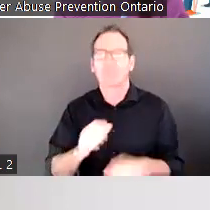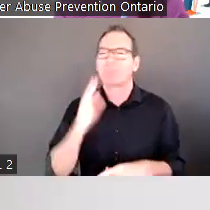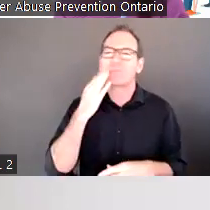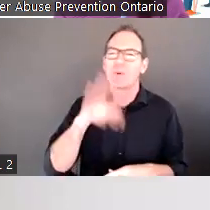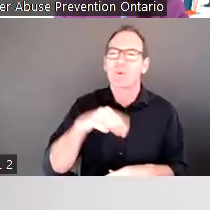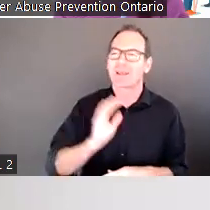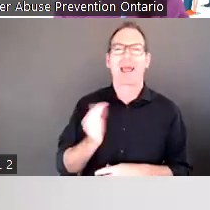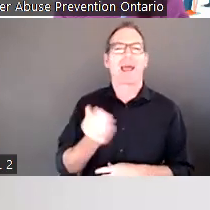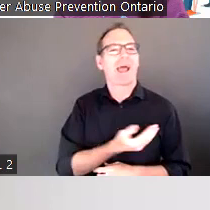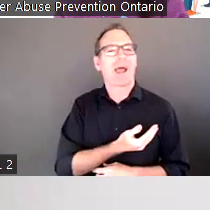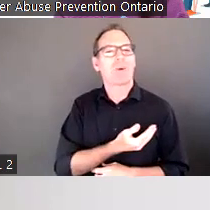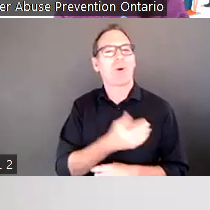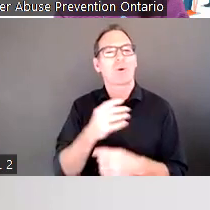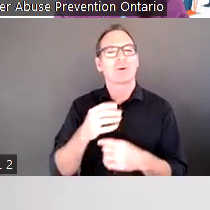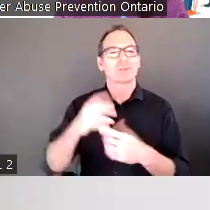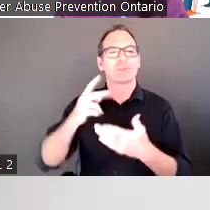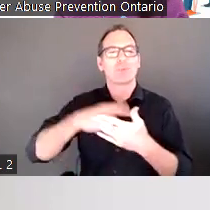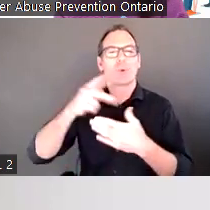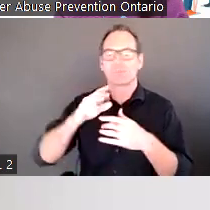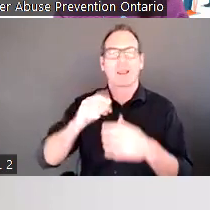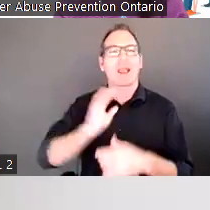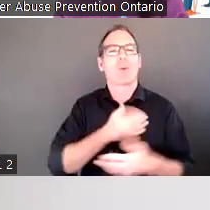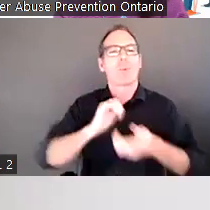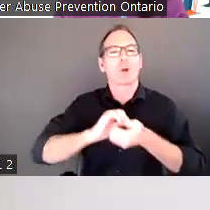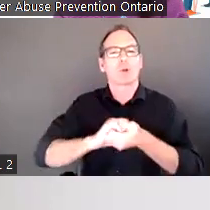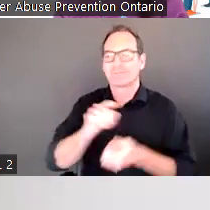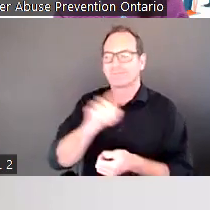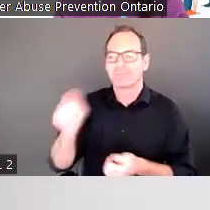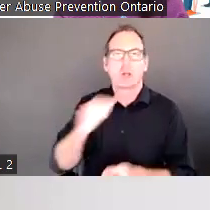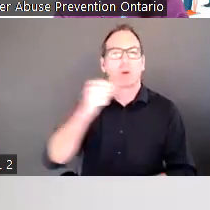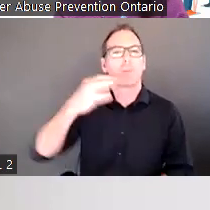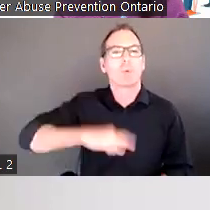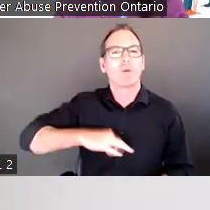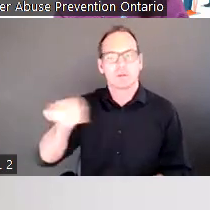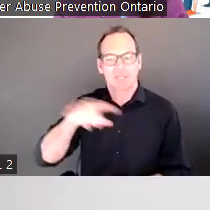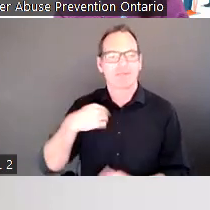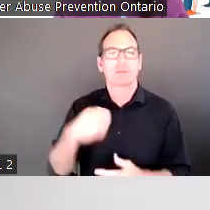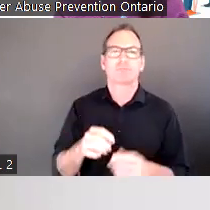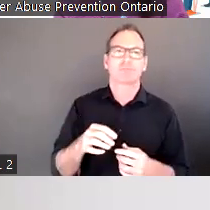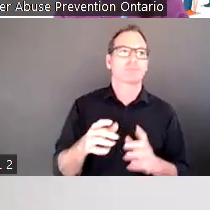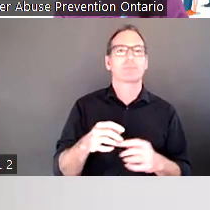out and Giving Tuesdays coming up. So we thought we'd just put this in as well. Every little bit